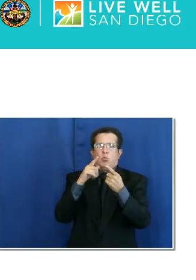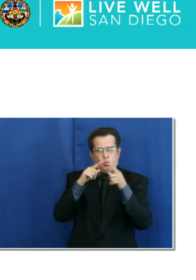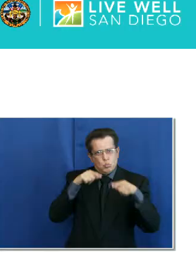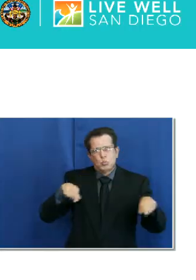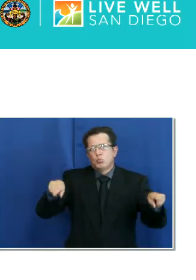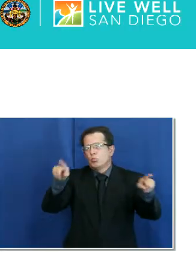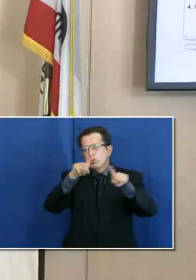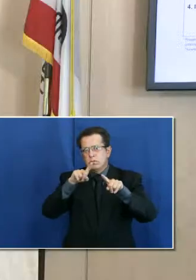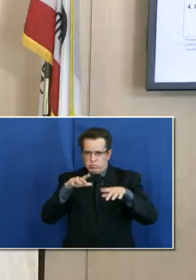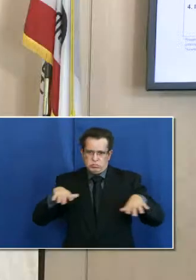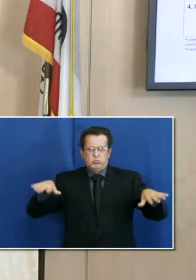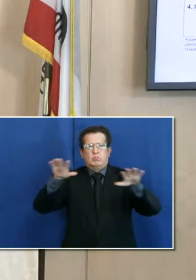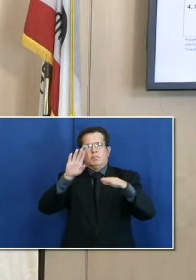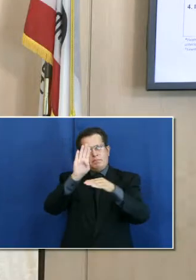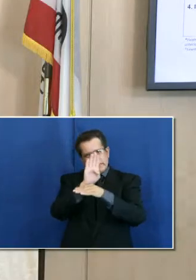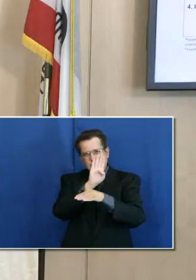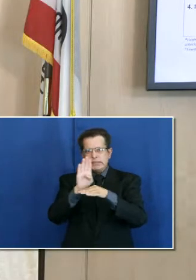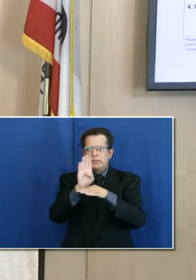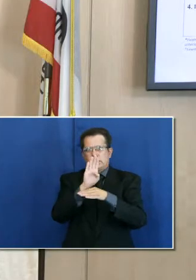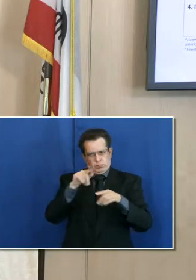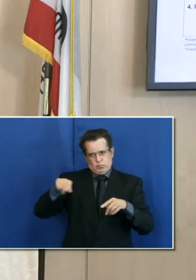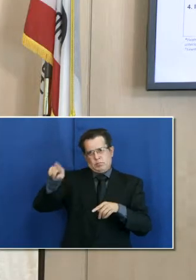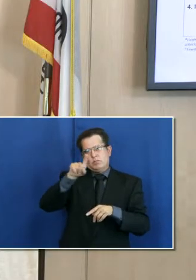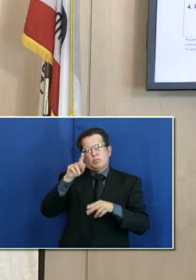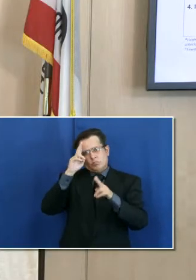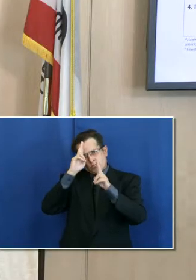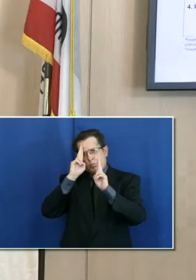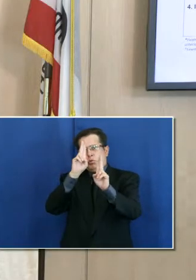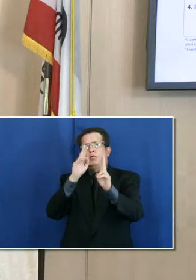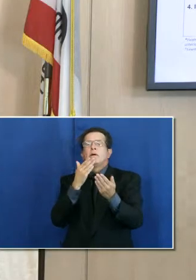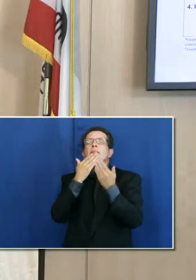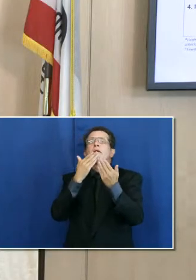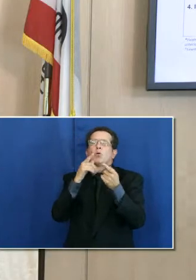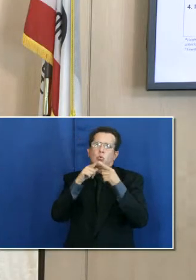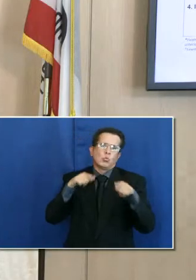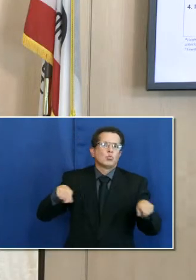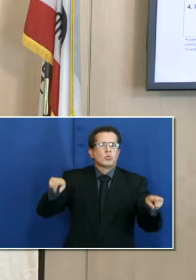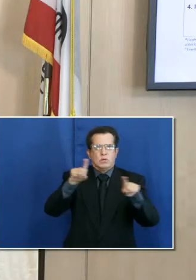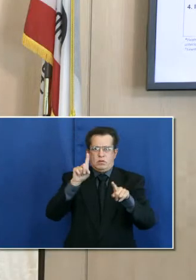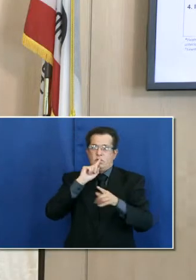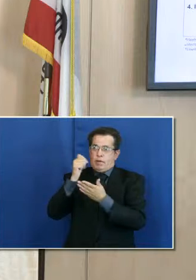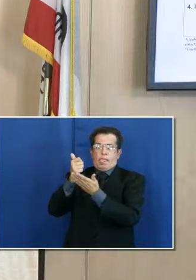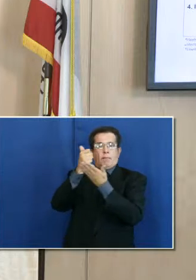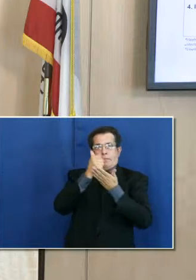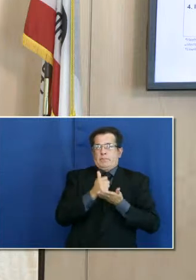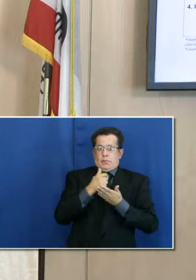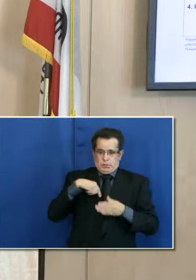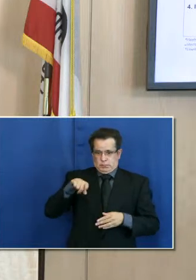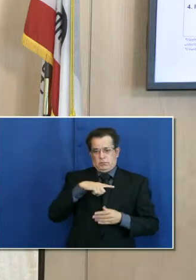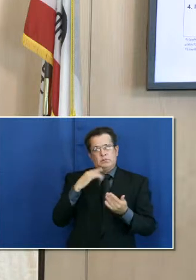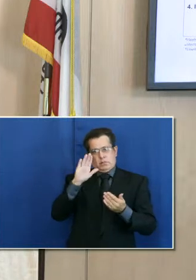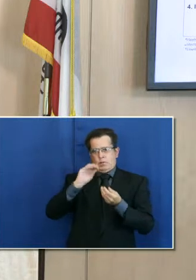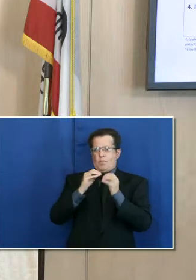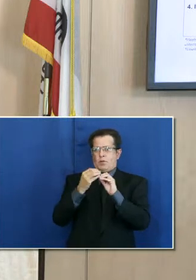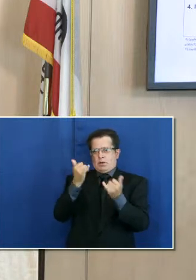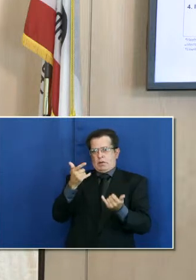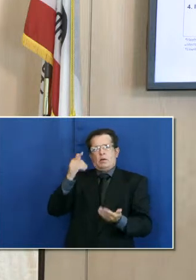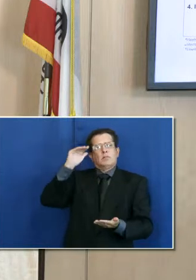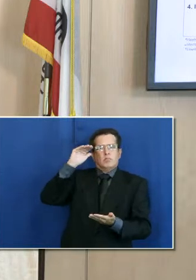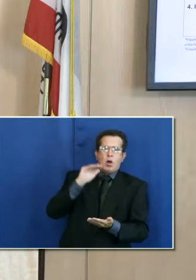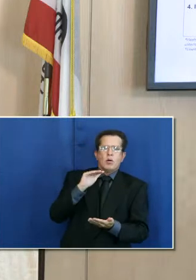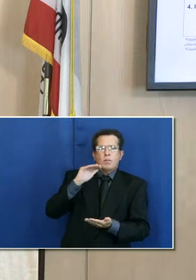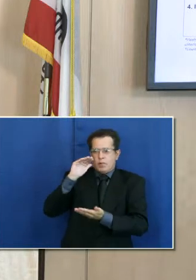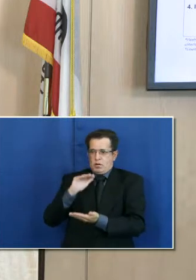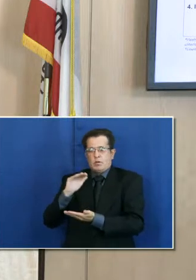the businesses and individuals and all of the sectors that help to bring our total number of cases